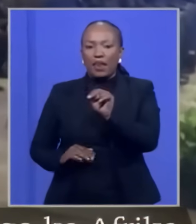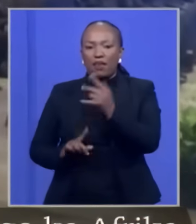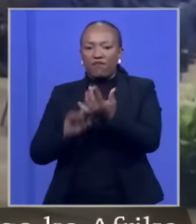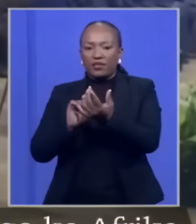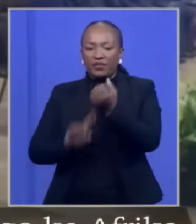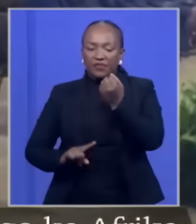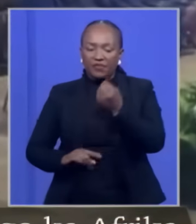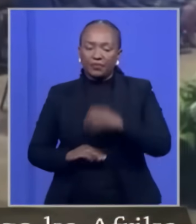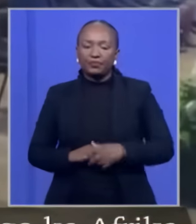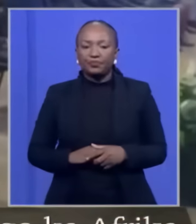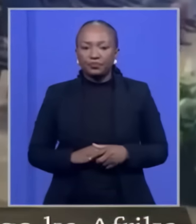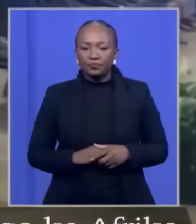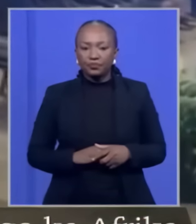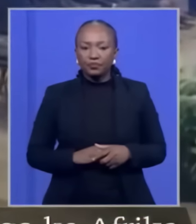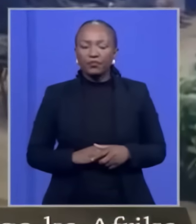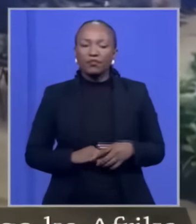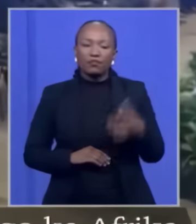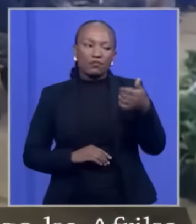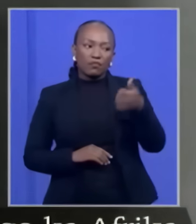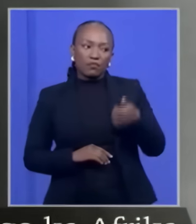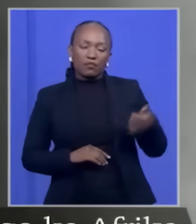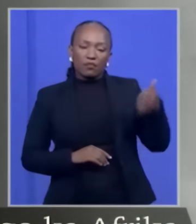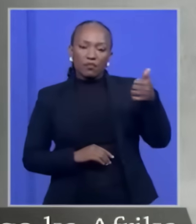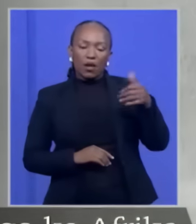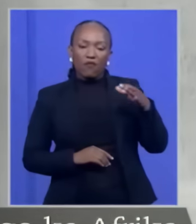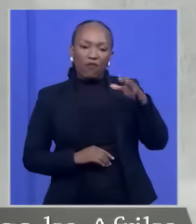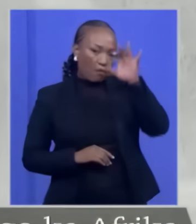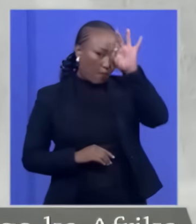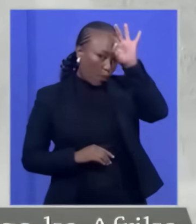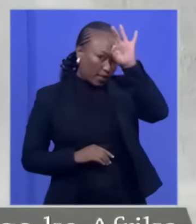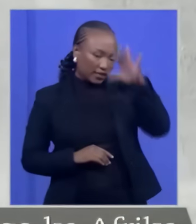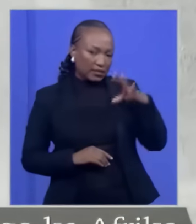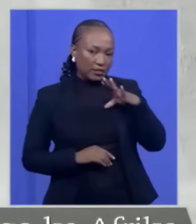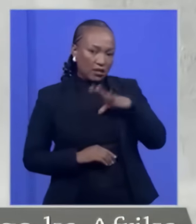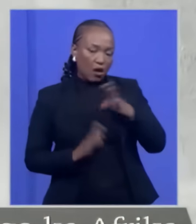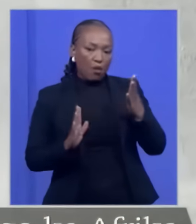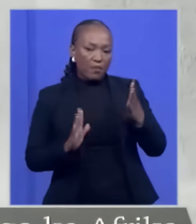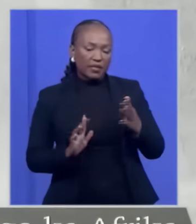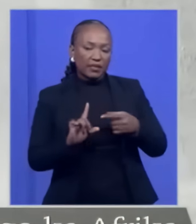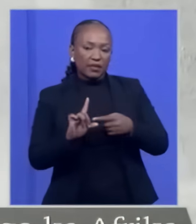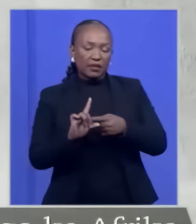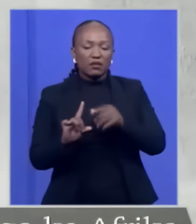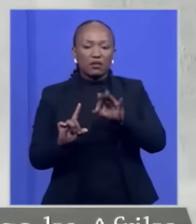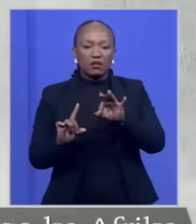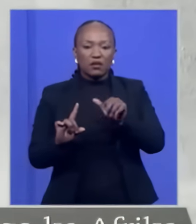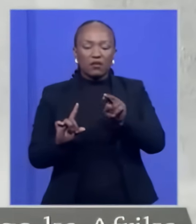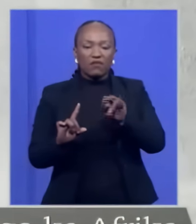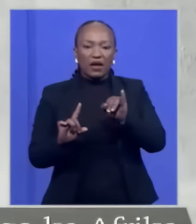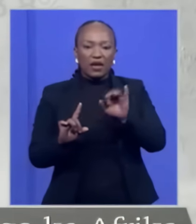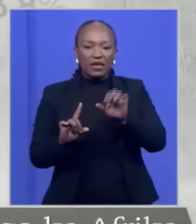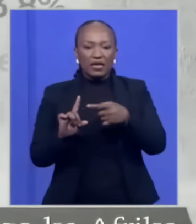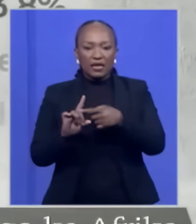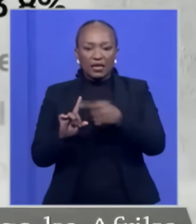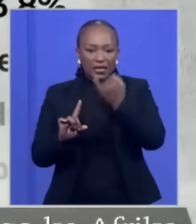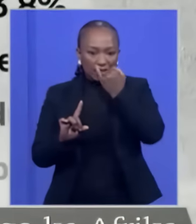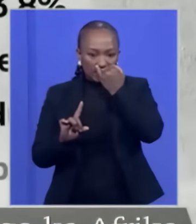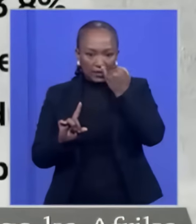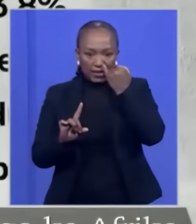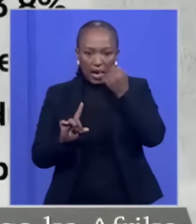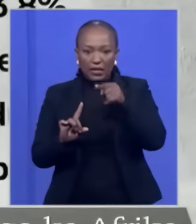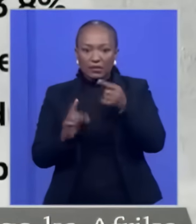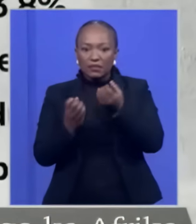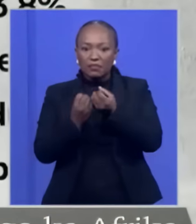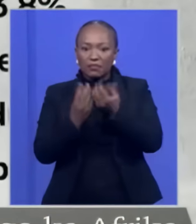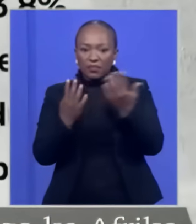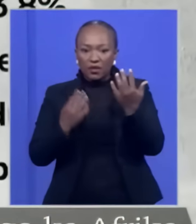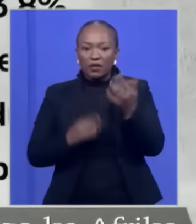sepodisa sa Afrika Borwa General Fani Masemola o swaetše mabapi le dikatlego tša bona go bala le go senywa ga diokobatši tša go feta diranta tše dimilione